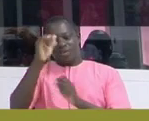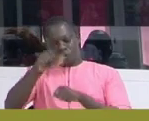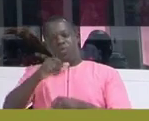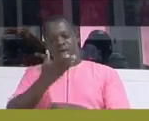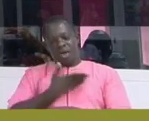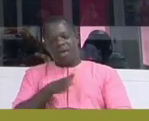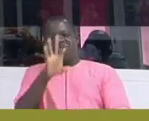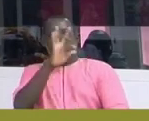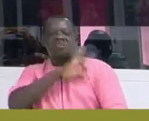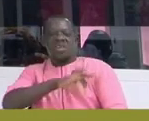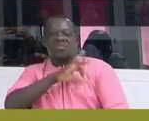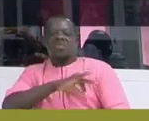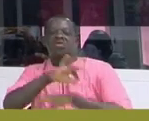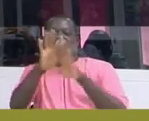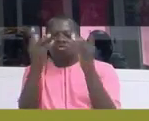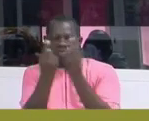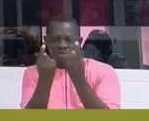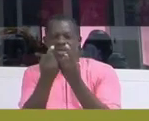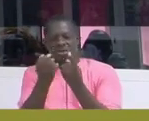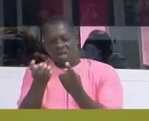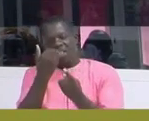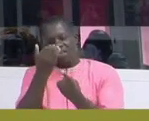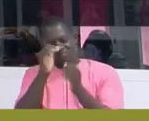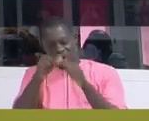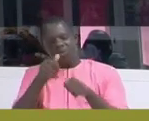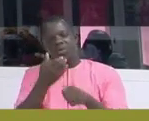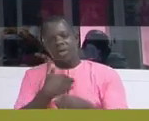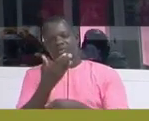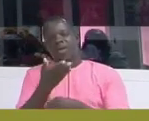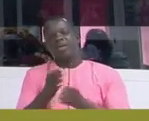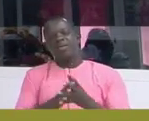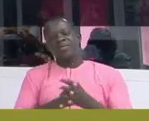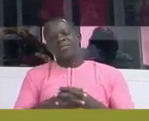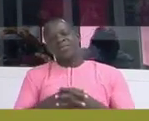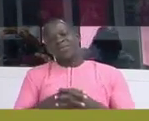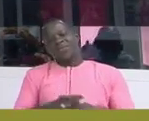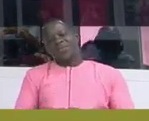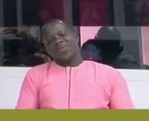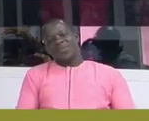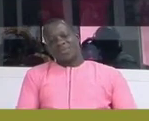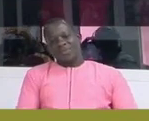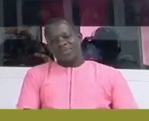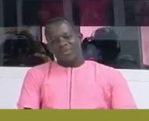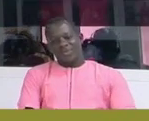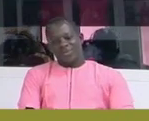steal so that it hit you will have something to eat.